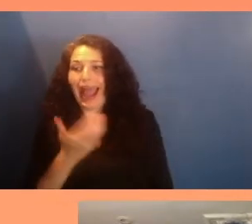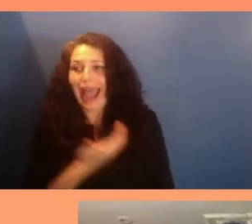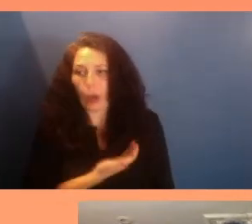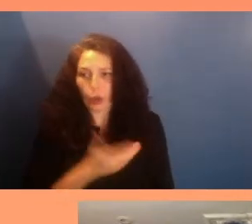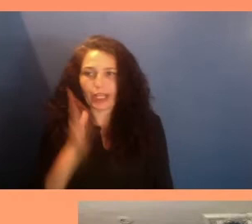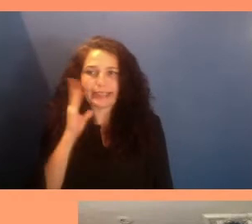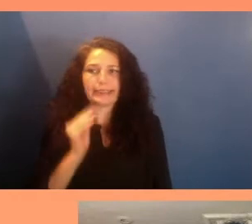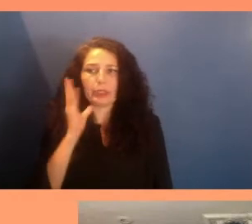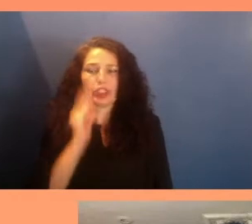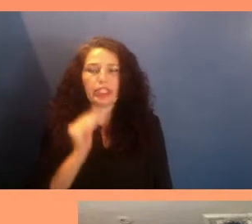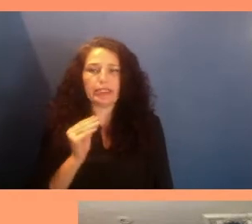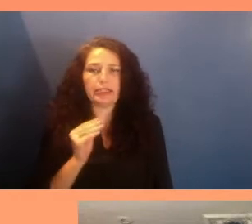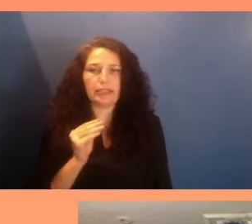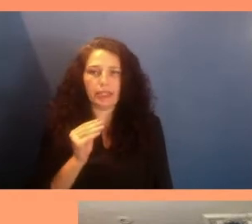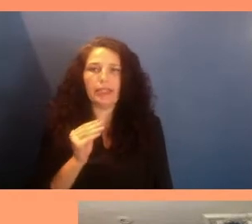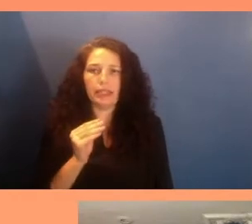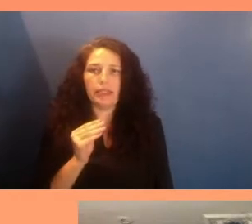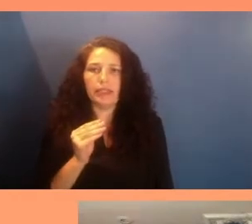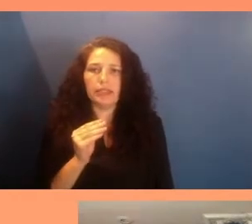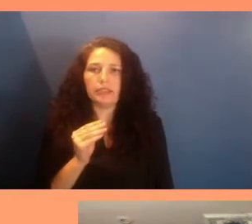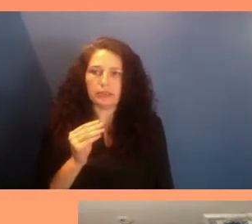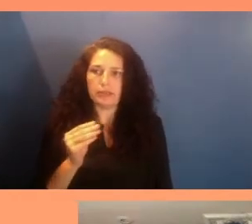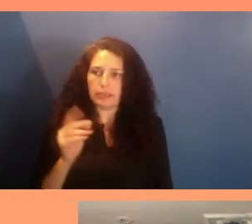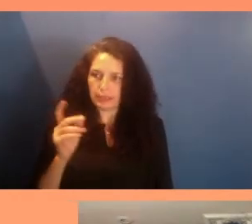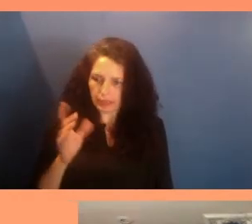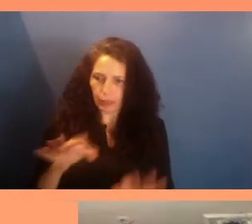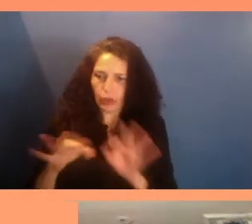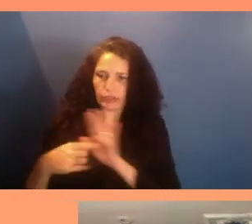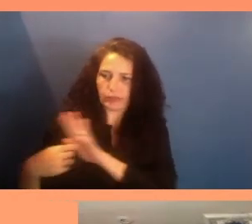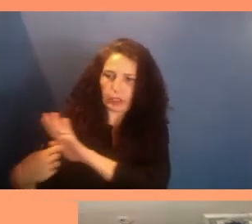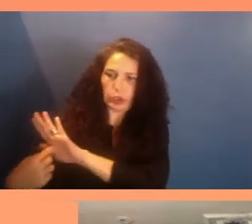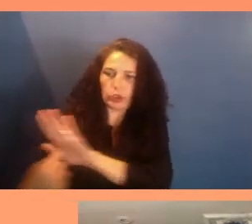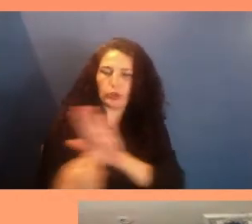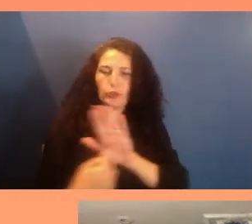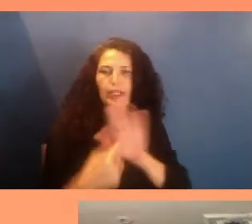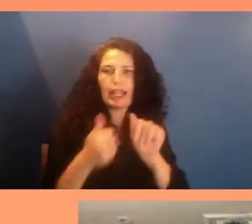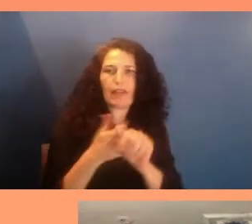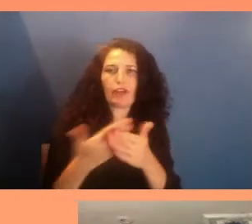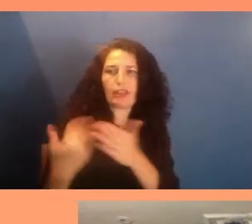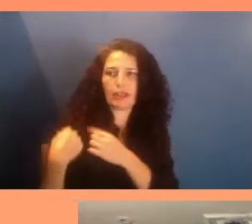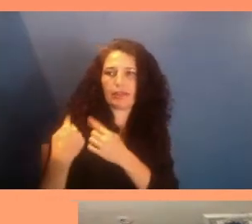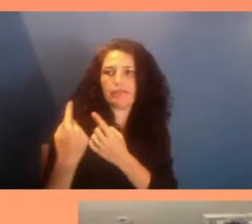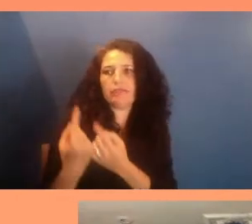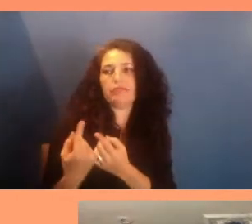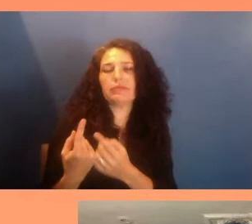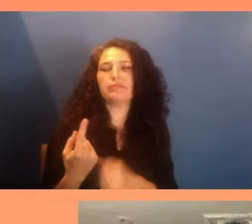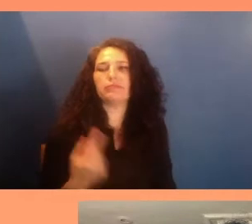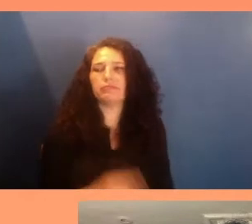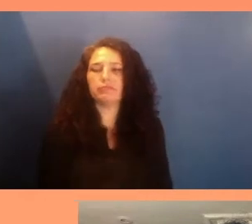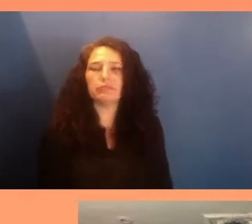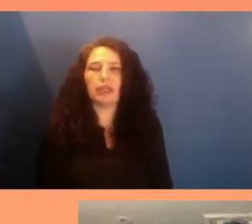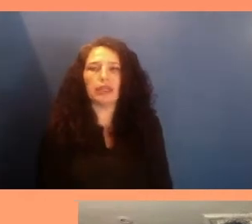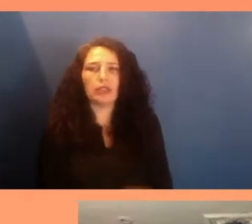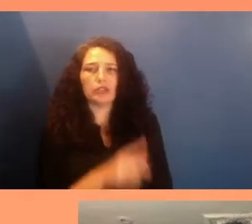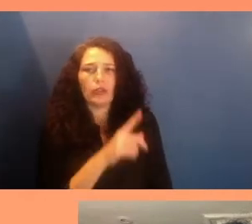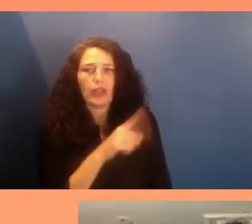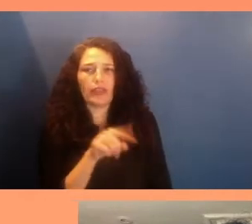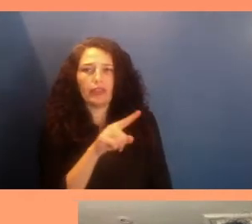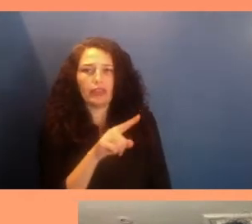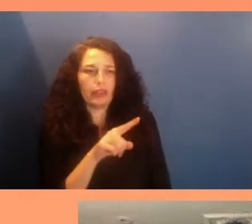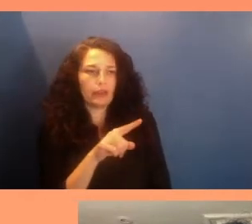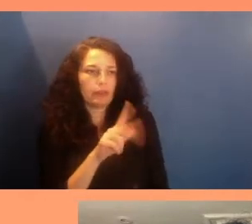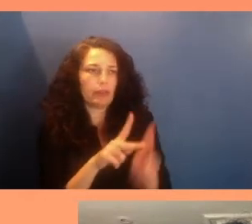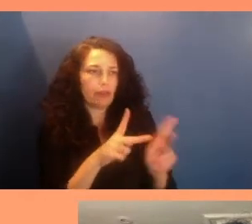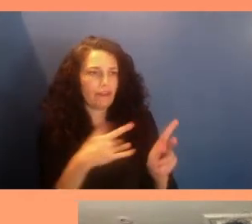to illuminate what they have been, to make them feel like an active part of this work as well by understanding